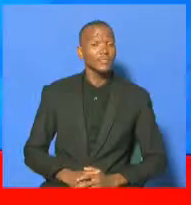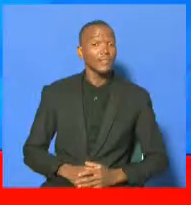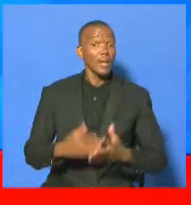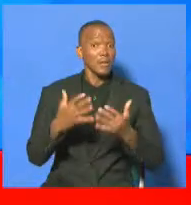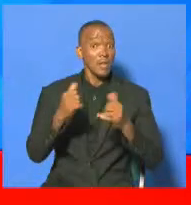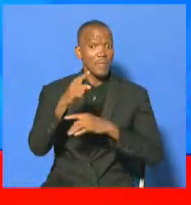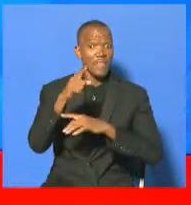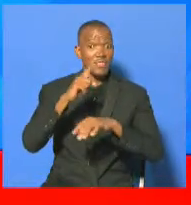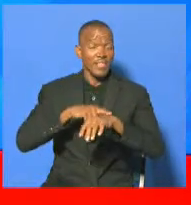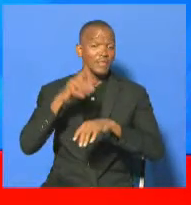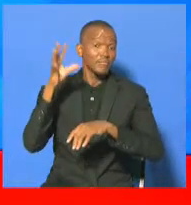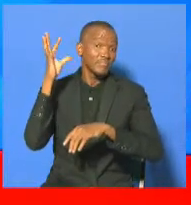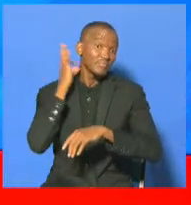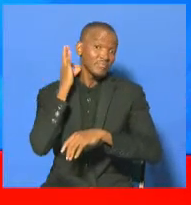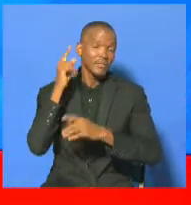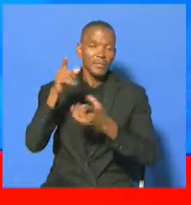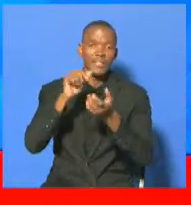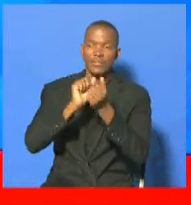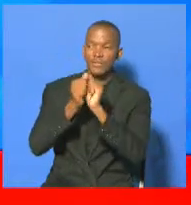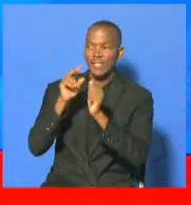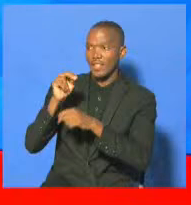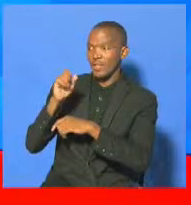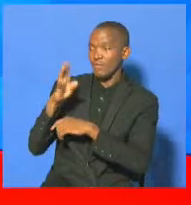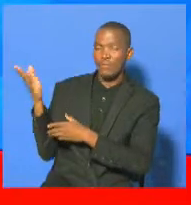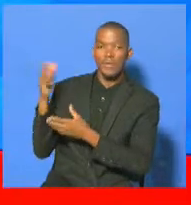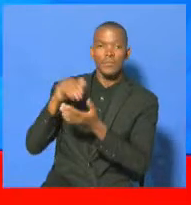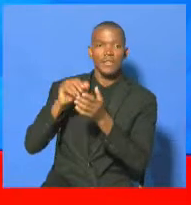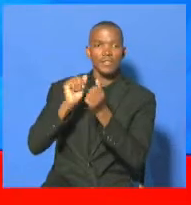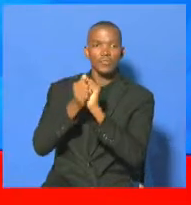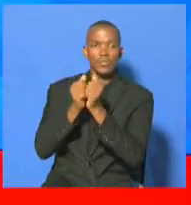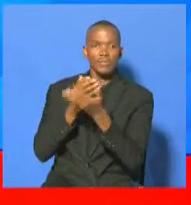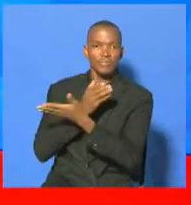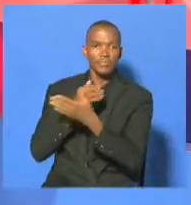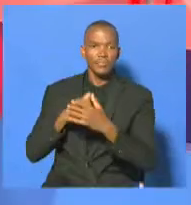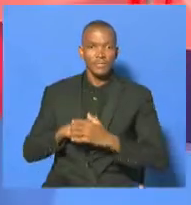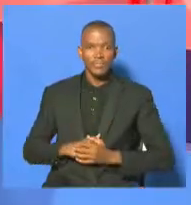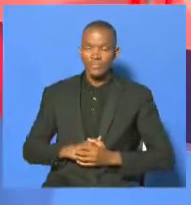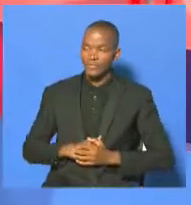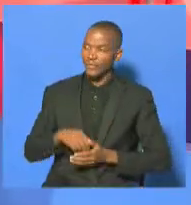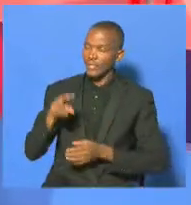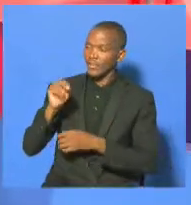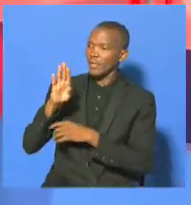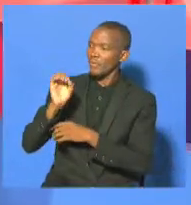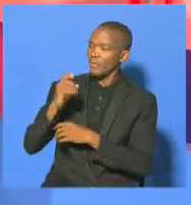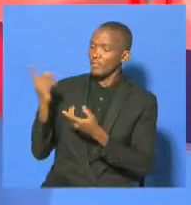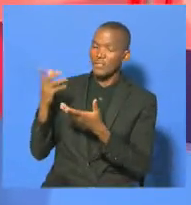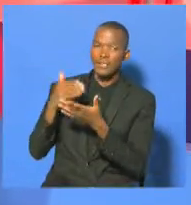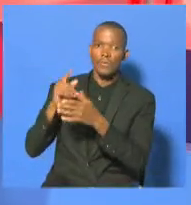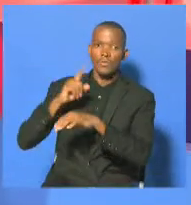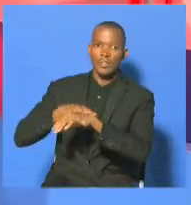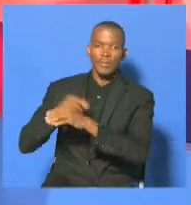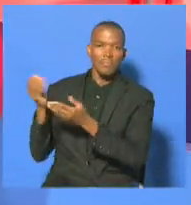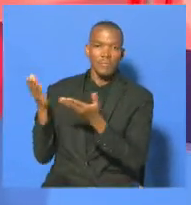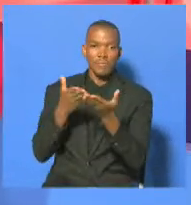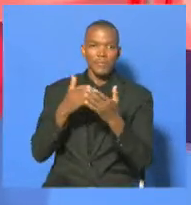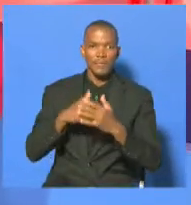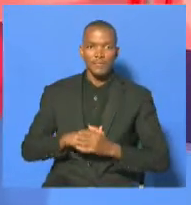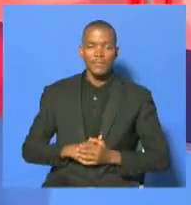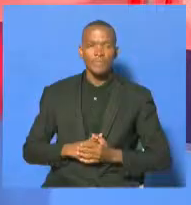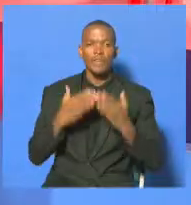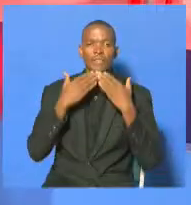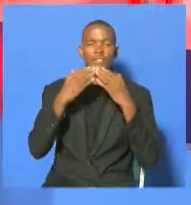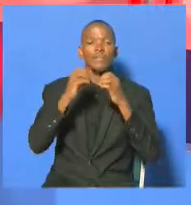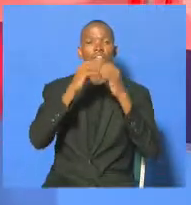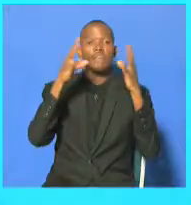Well, that's the news. Ntebogang Sebetlela on standby to take you through the world of sport. Ntebogang, it's your time. Take it away. Thank you very